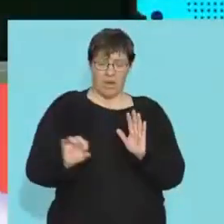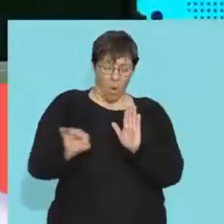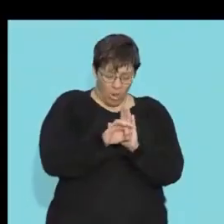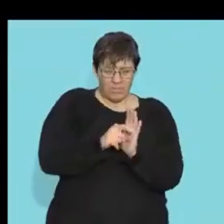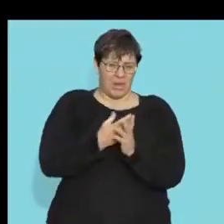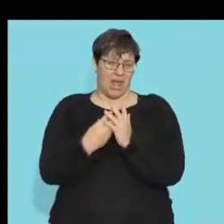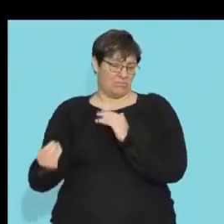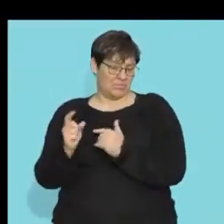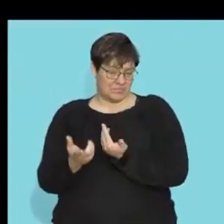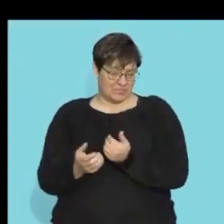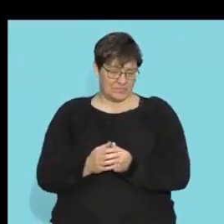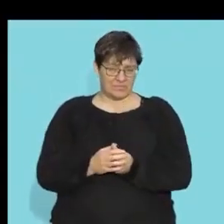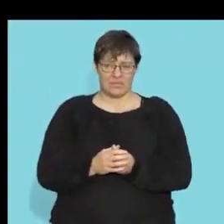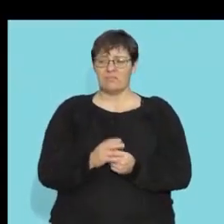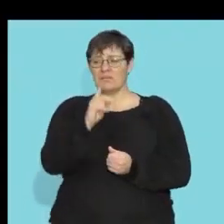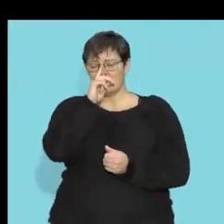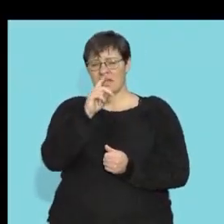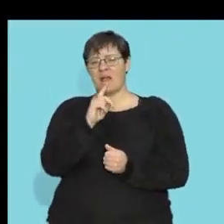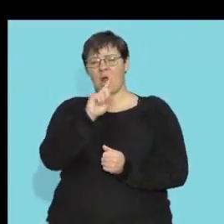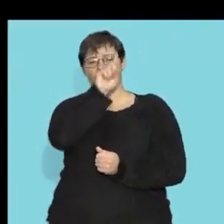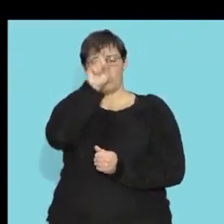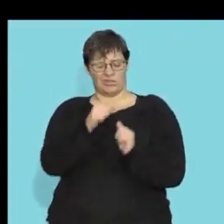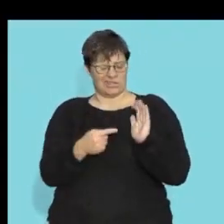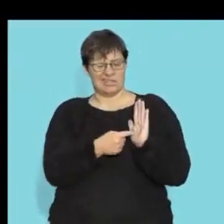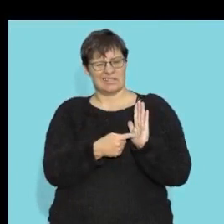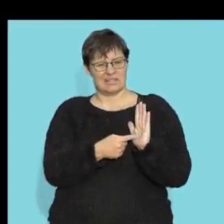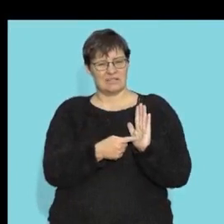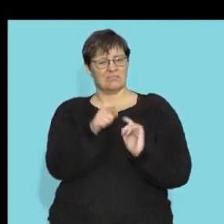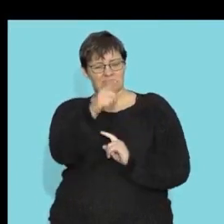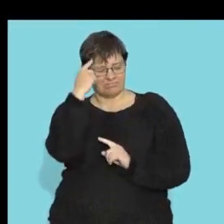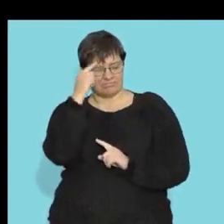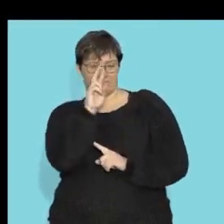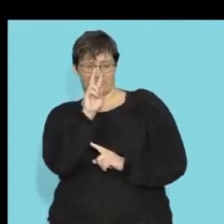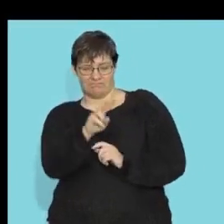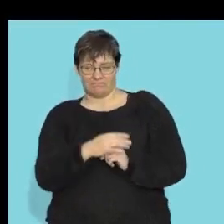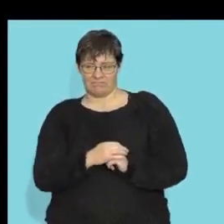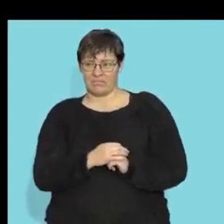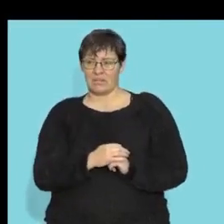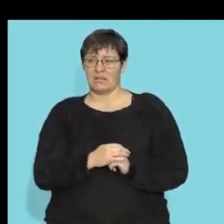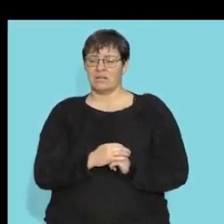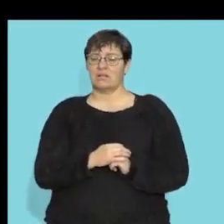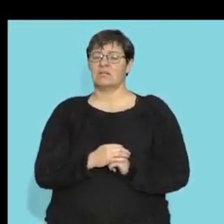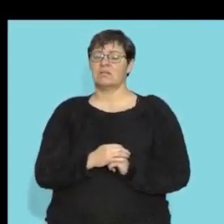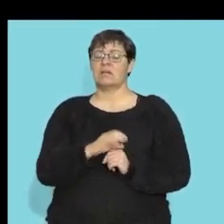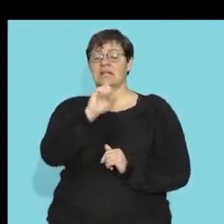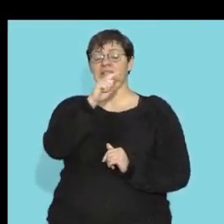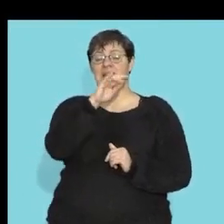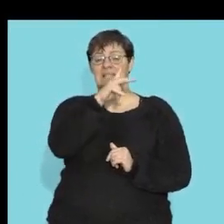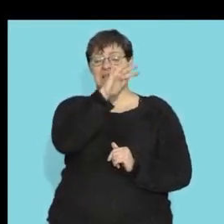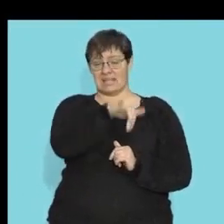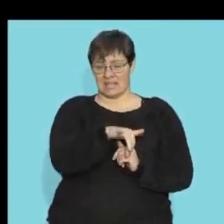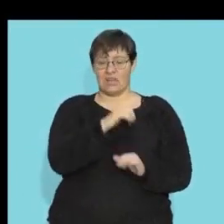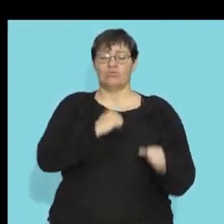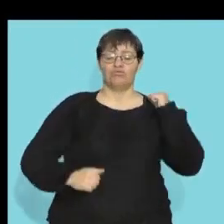all the time. Now I've put a little bit of a picture on, a bit of a question on the board here for you. And it says,